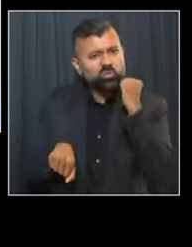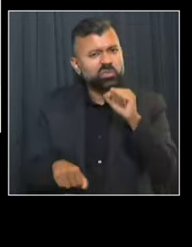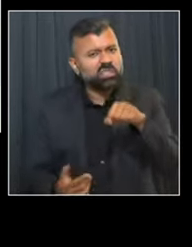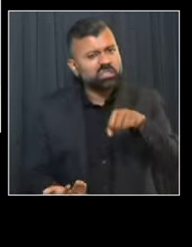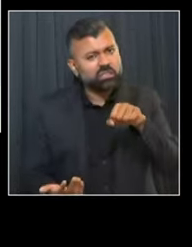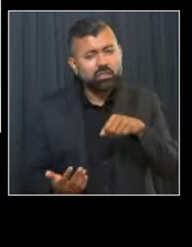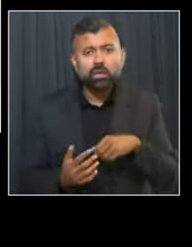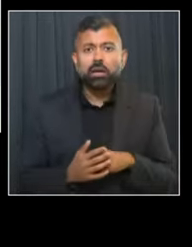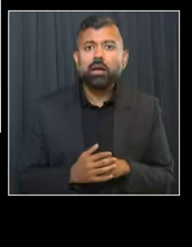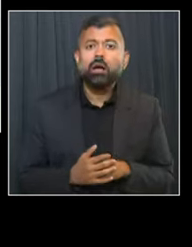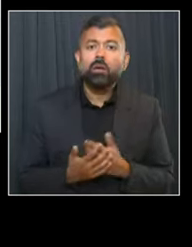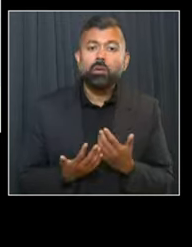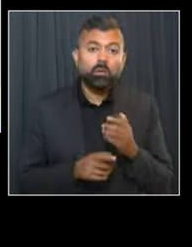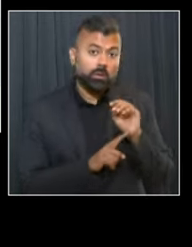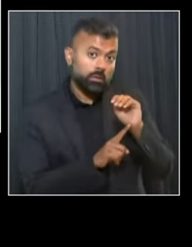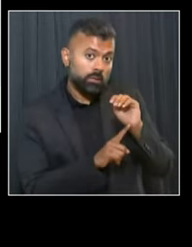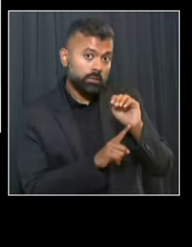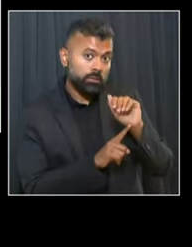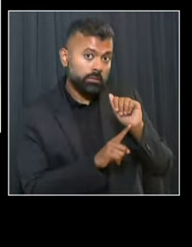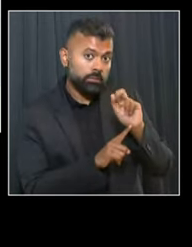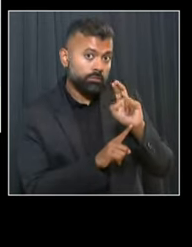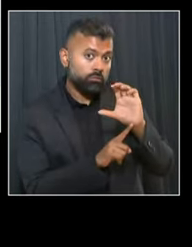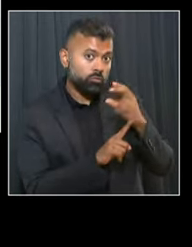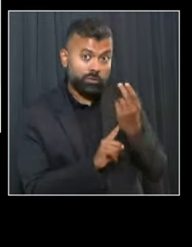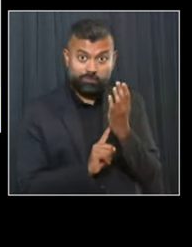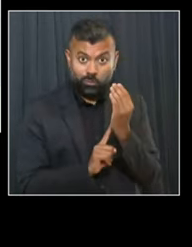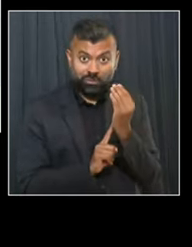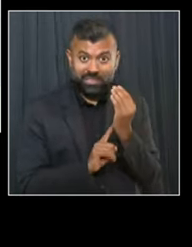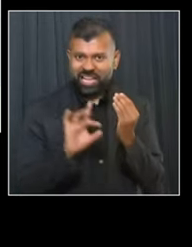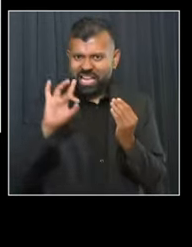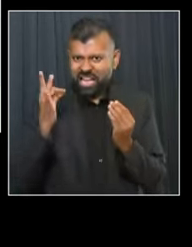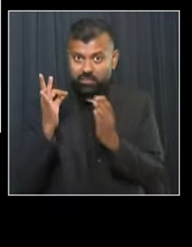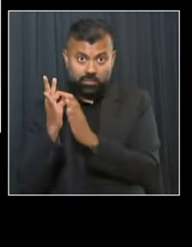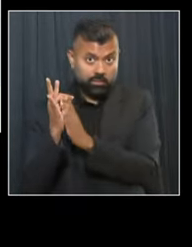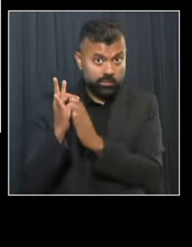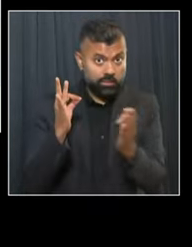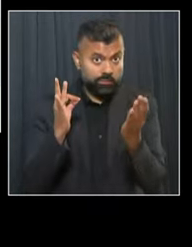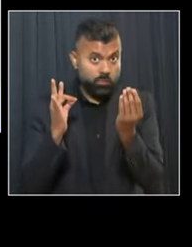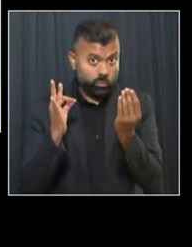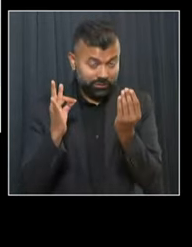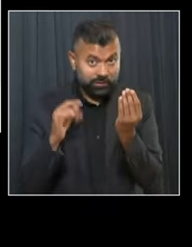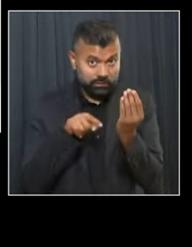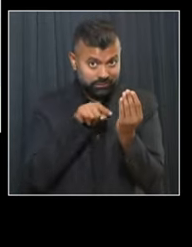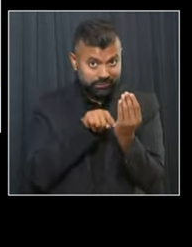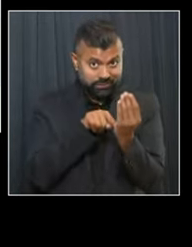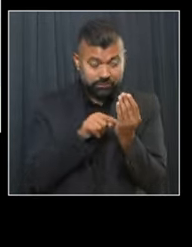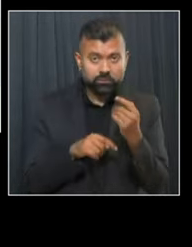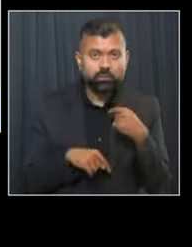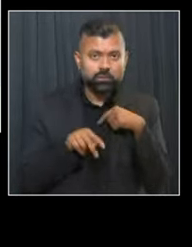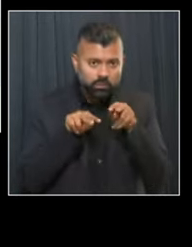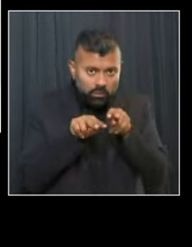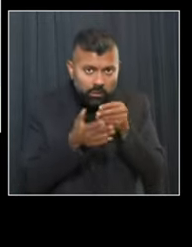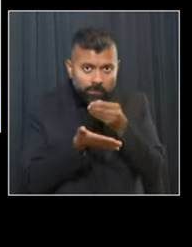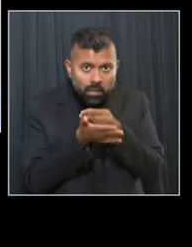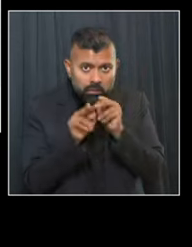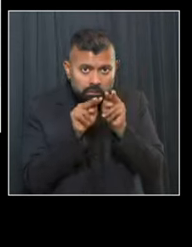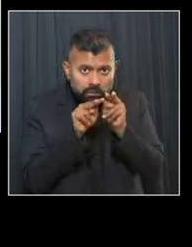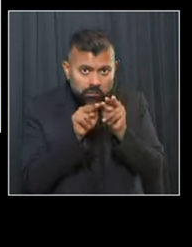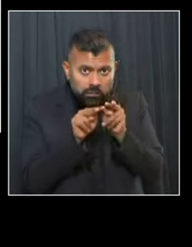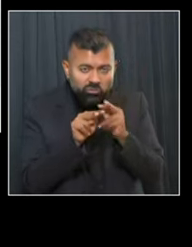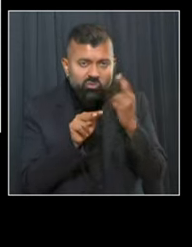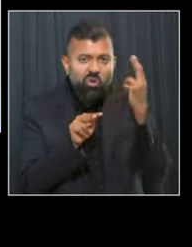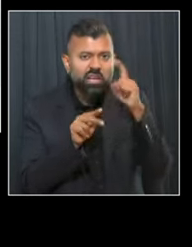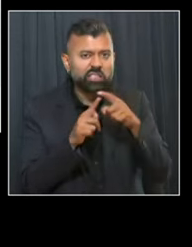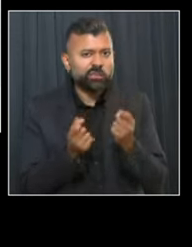to indicate that we need to start to slow spending down. So there's an order from my office that essentially restricted some personnel